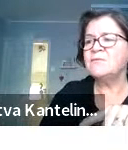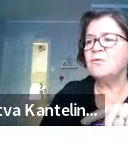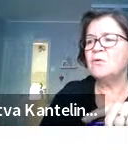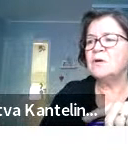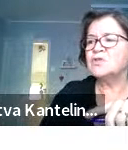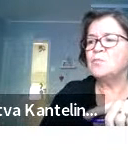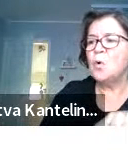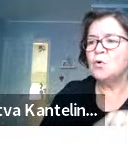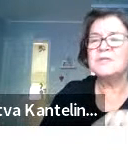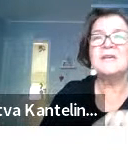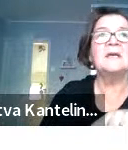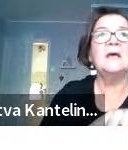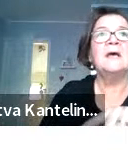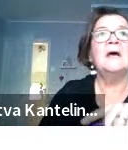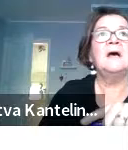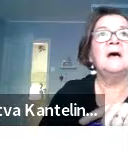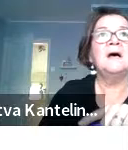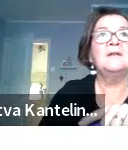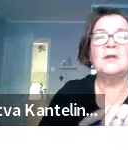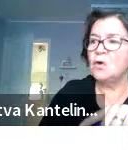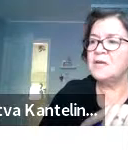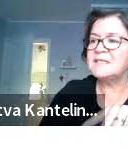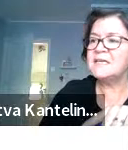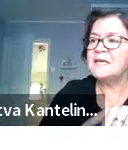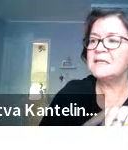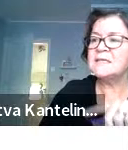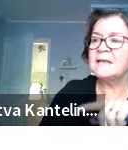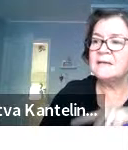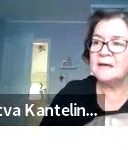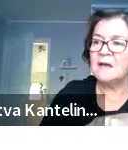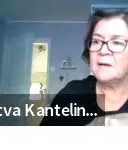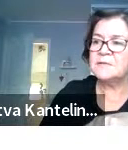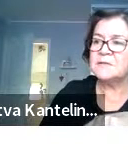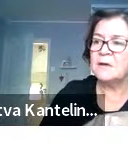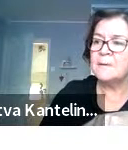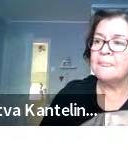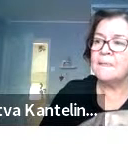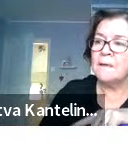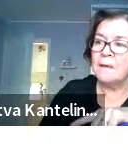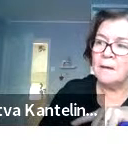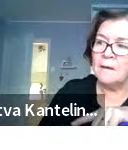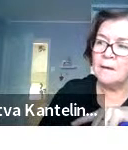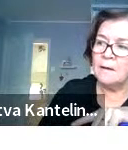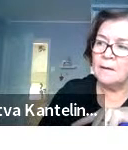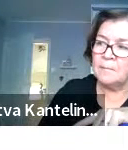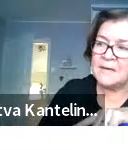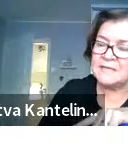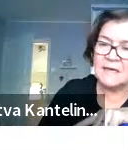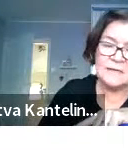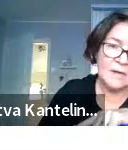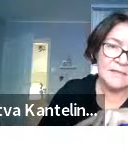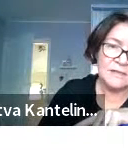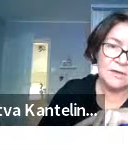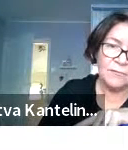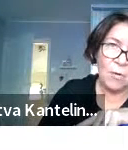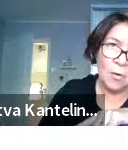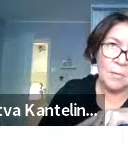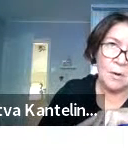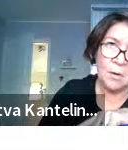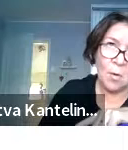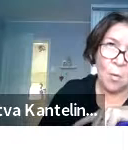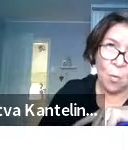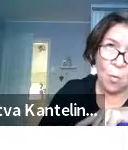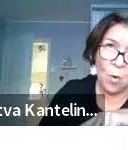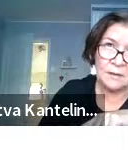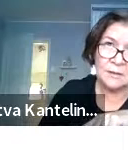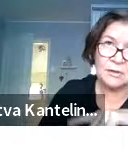it is for supporting the learning skills, and then comes the basic education